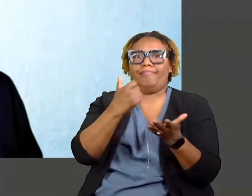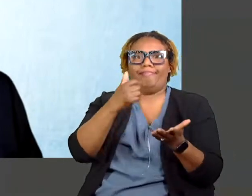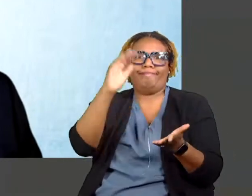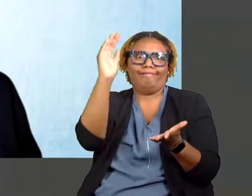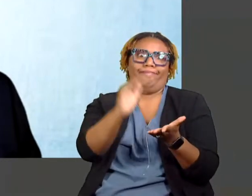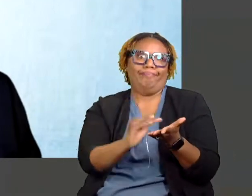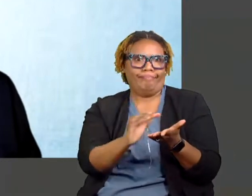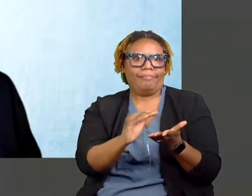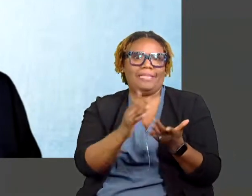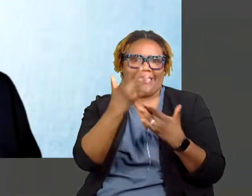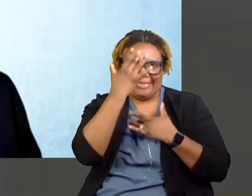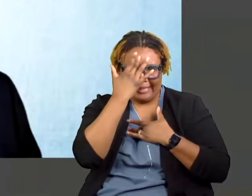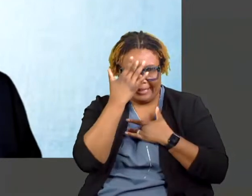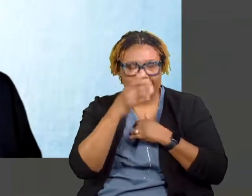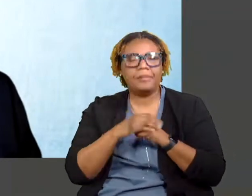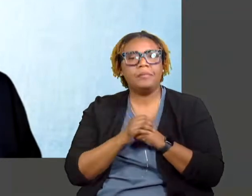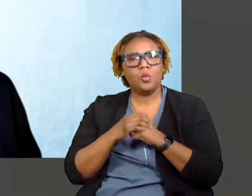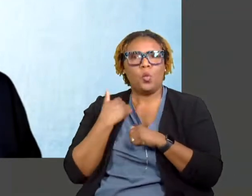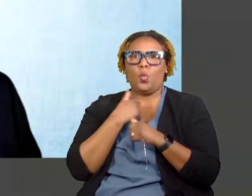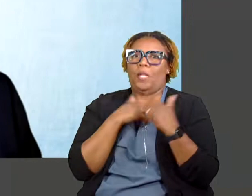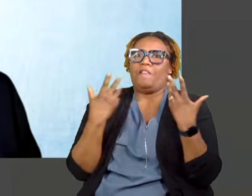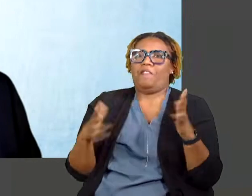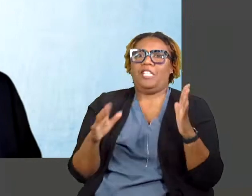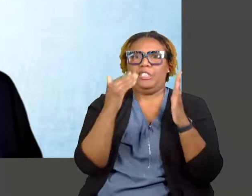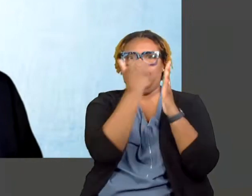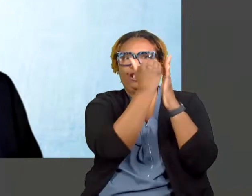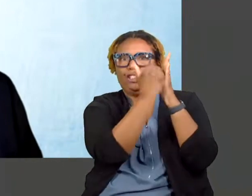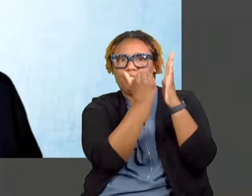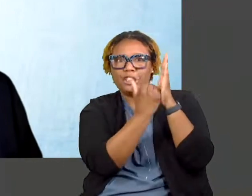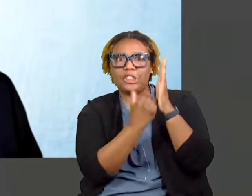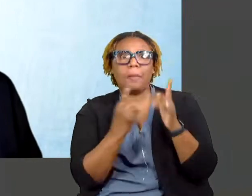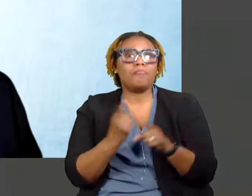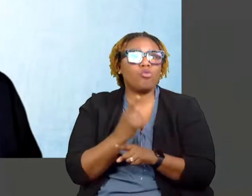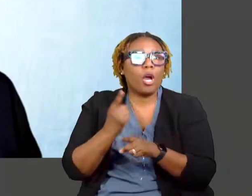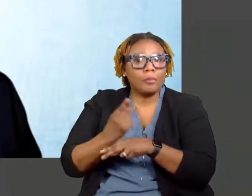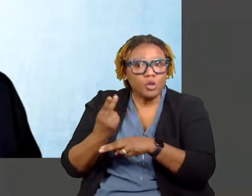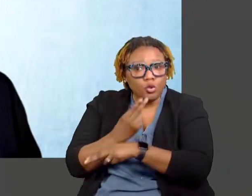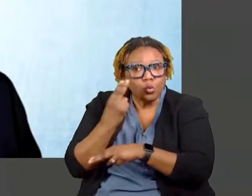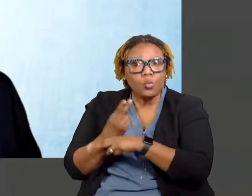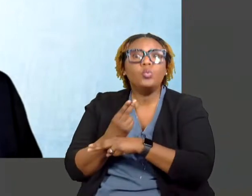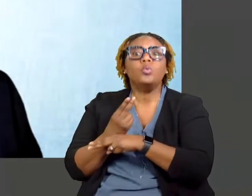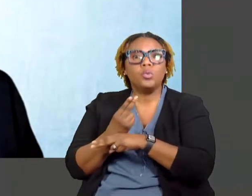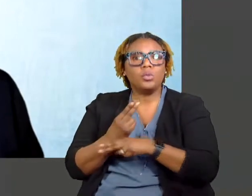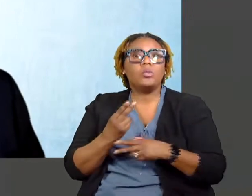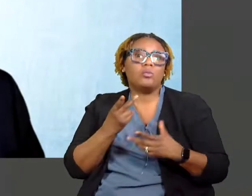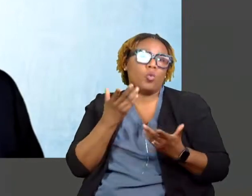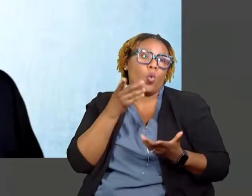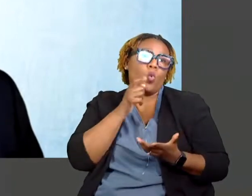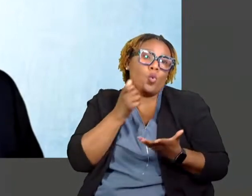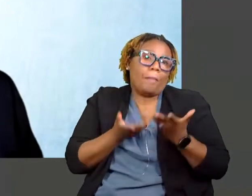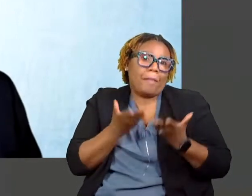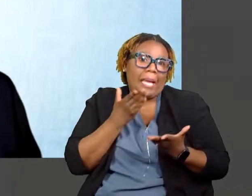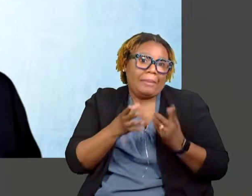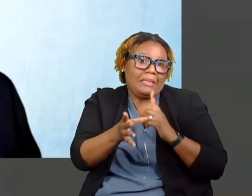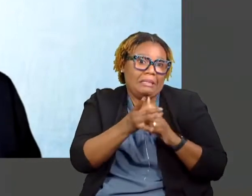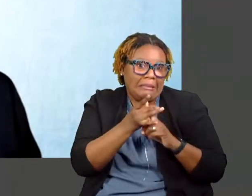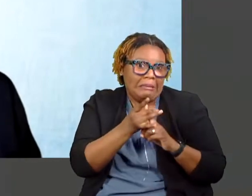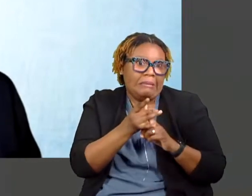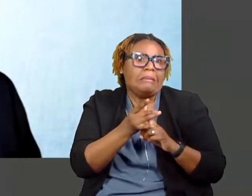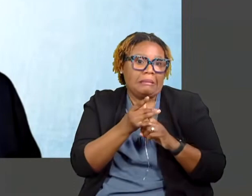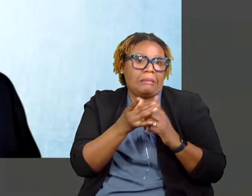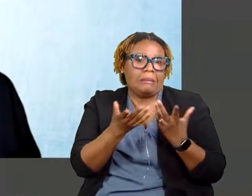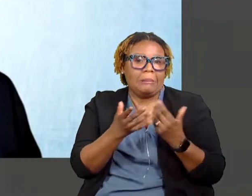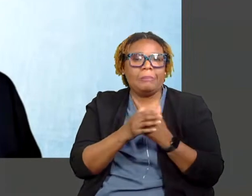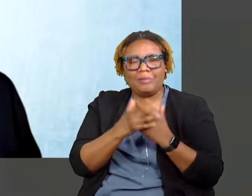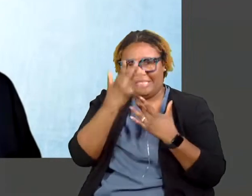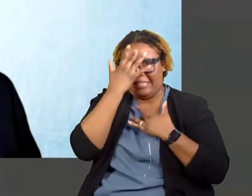developed guidance for proper use of PPE for workers who may be at risk of exposure. All of these PPE products are, of course,